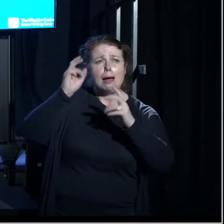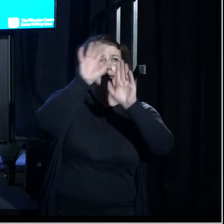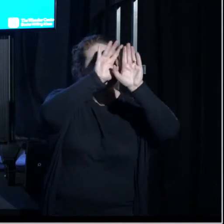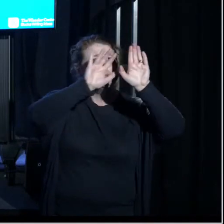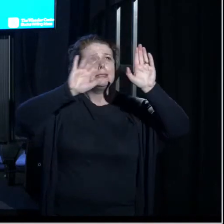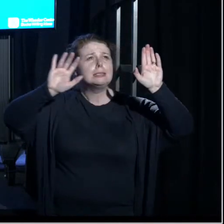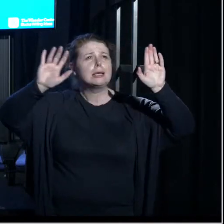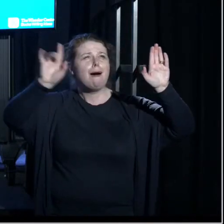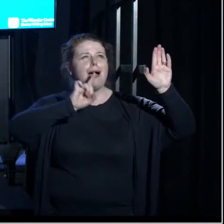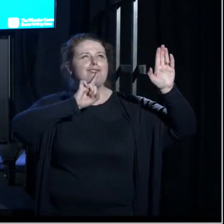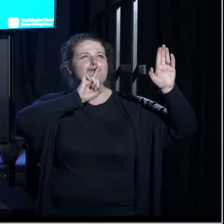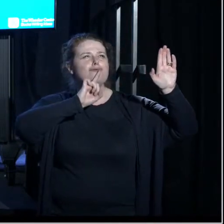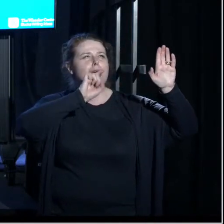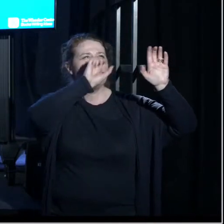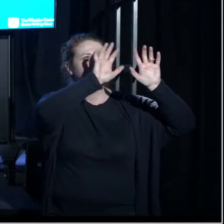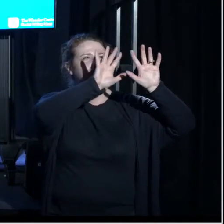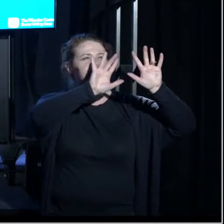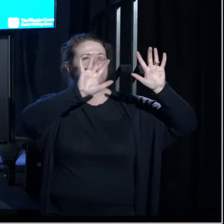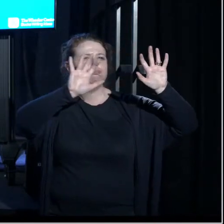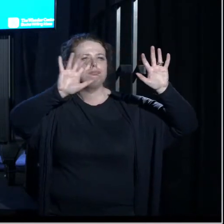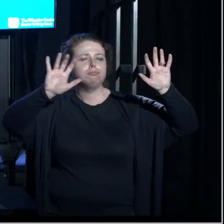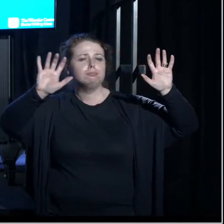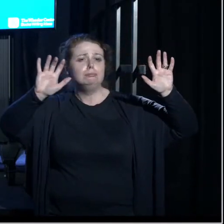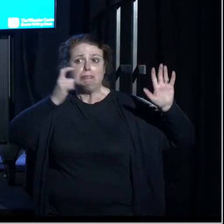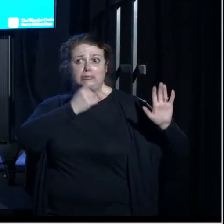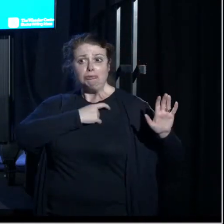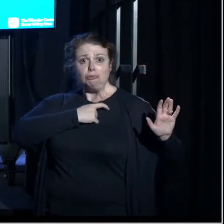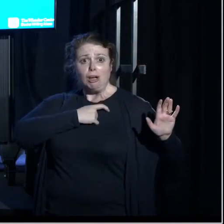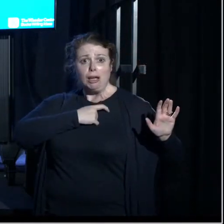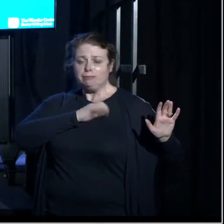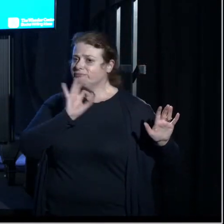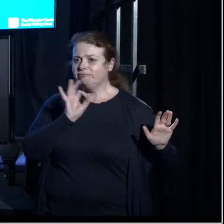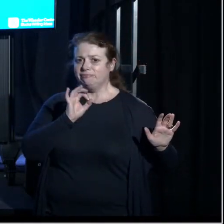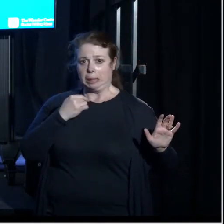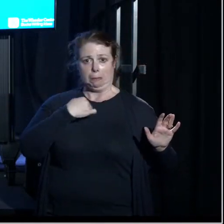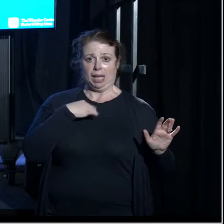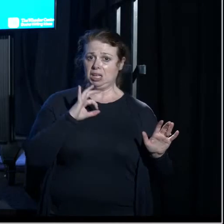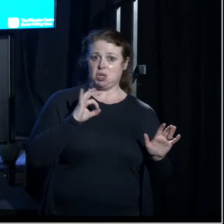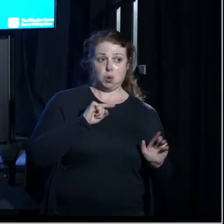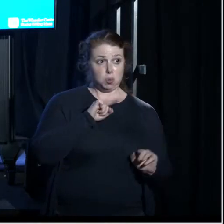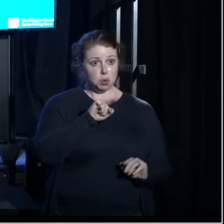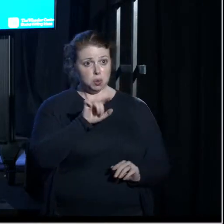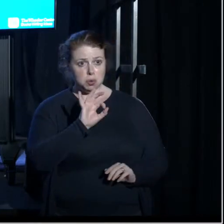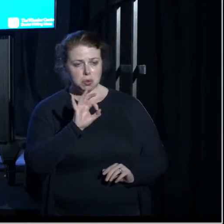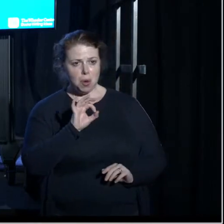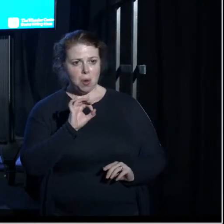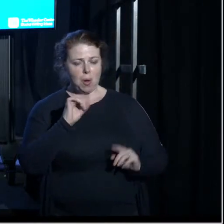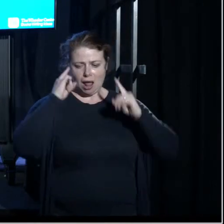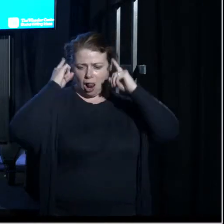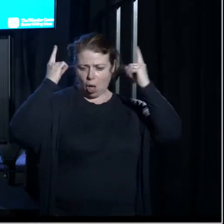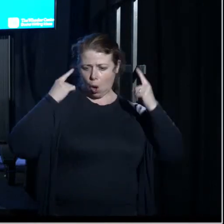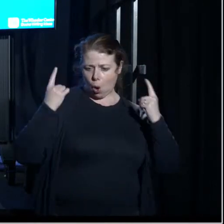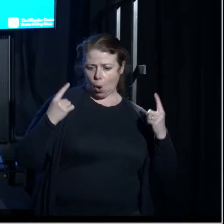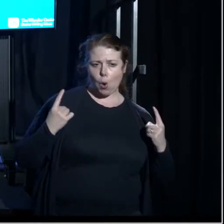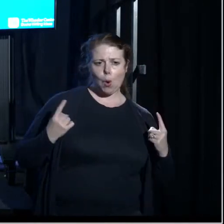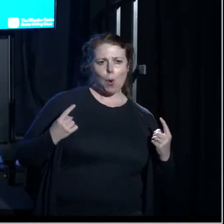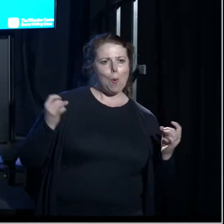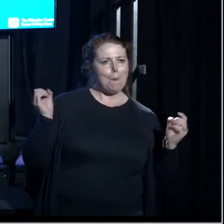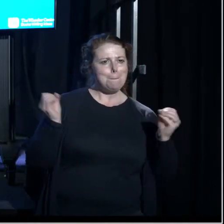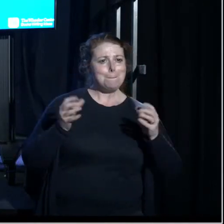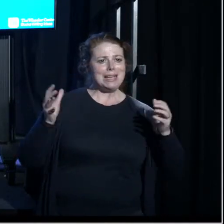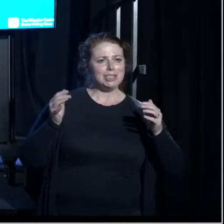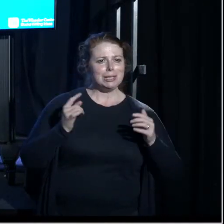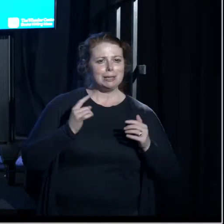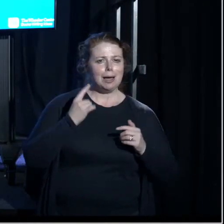above. We were not afraid, not me nor you. Our hair was long and curled and magical, our eyes the